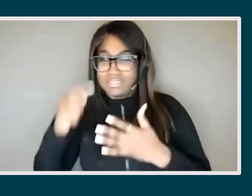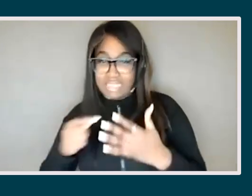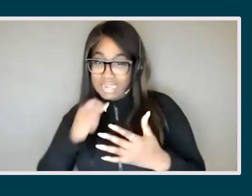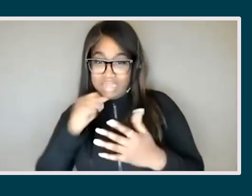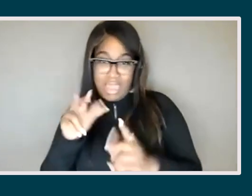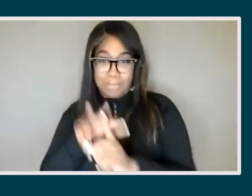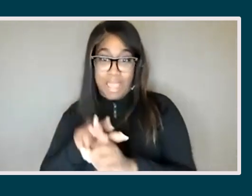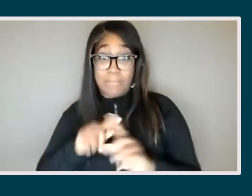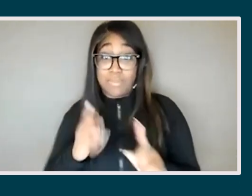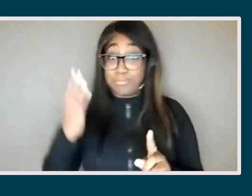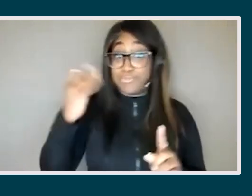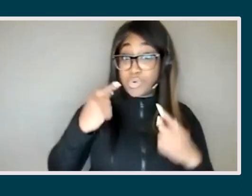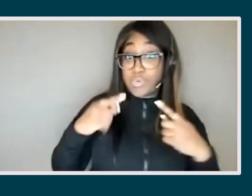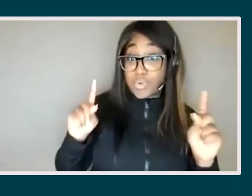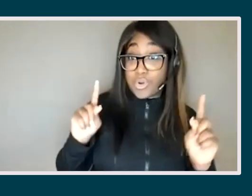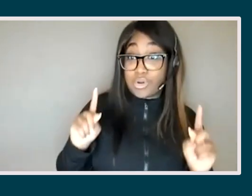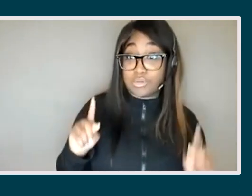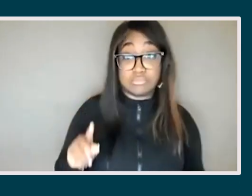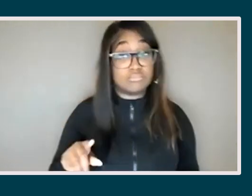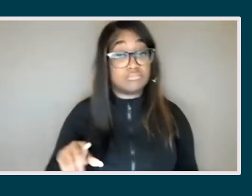used to work?